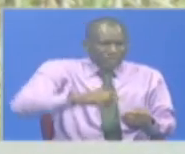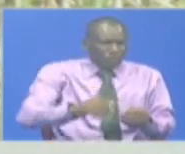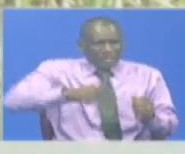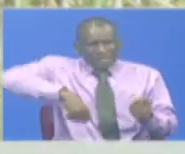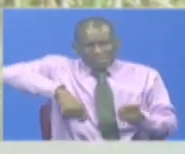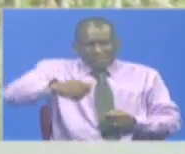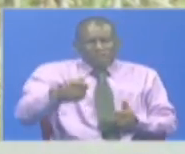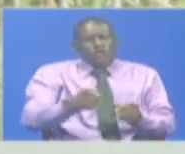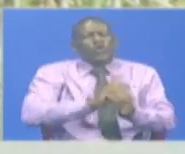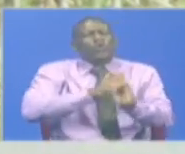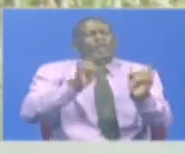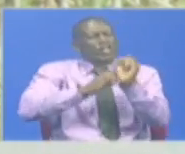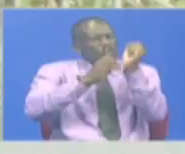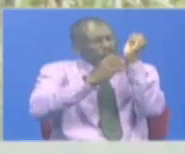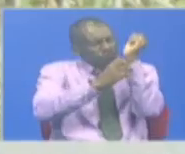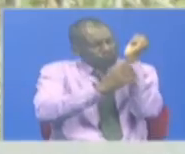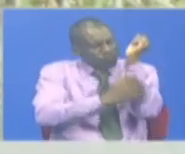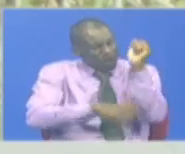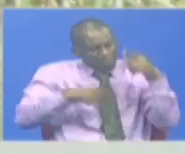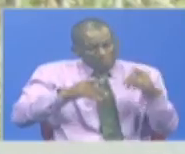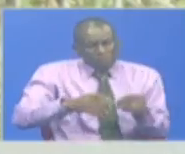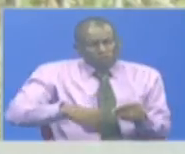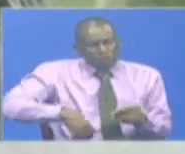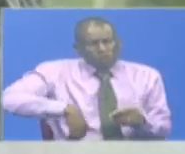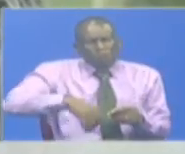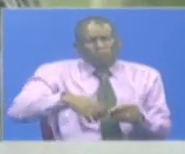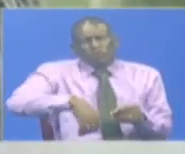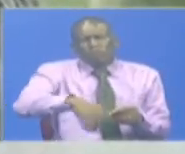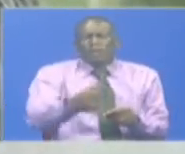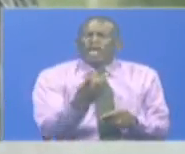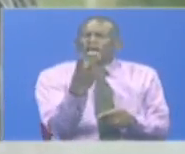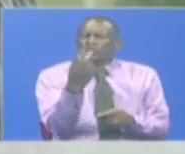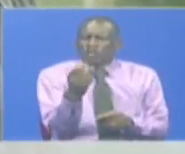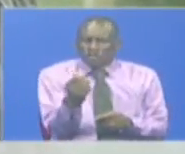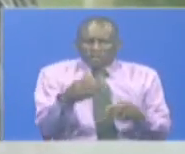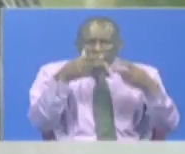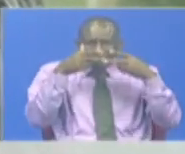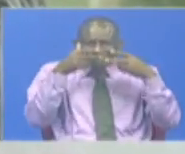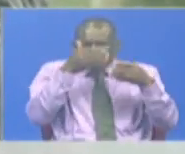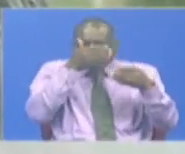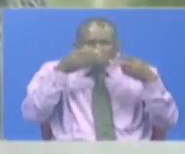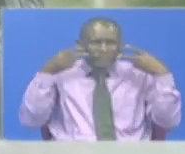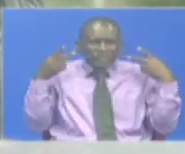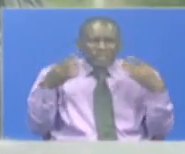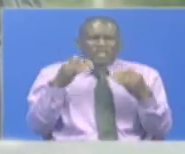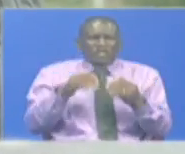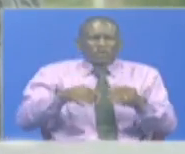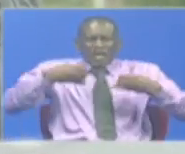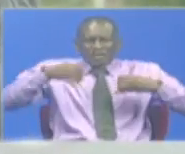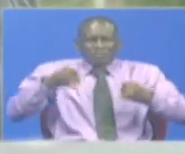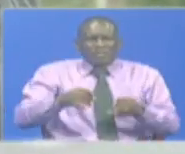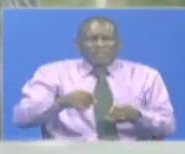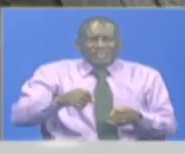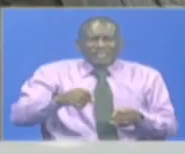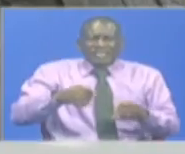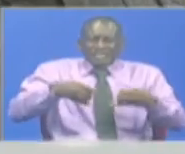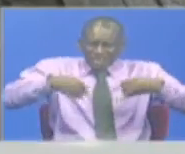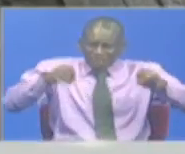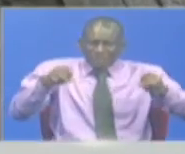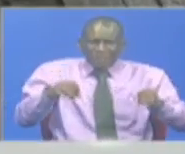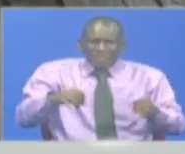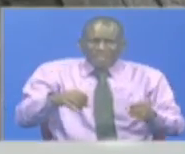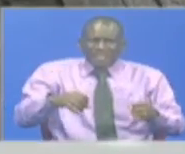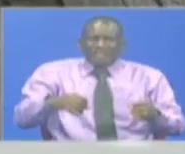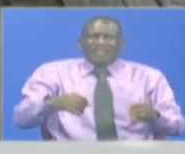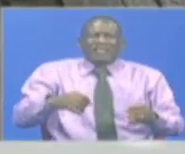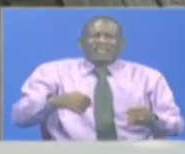destitute not to afford even a 20 shilling mask. Enforcing the curfew in Ilerat is an uphill task for police officers, since some